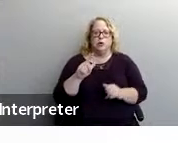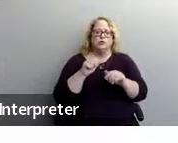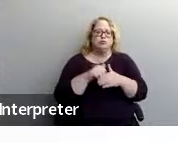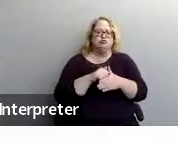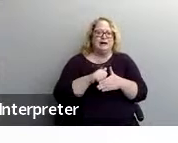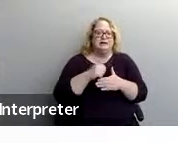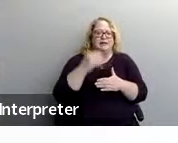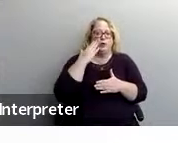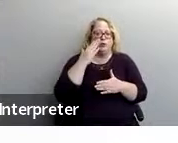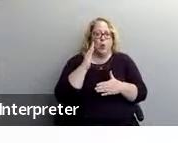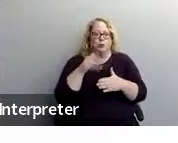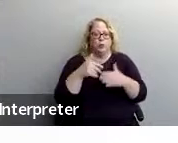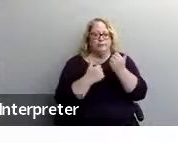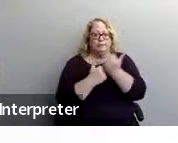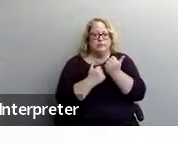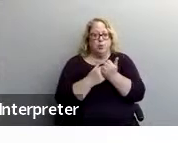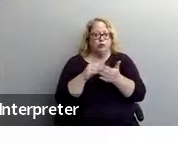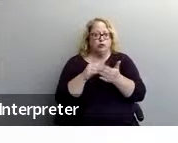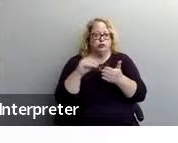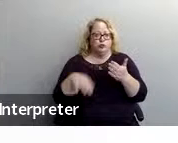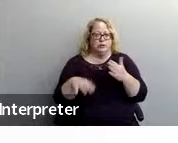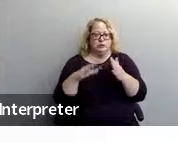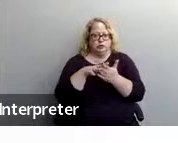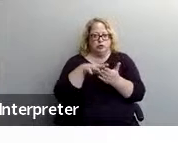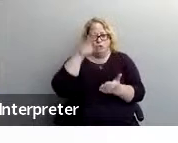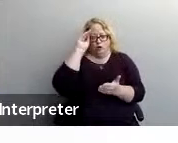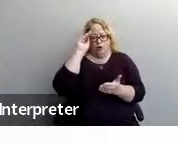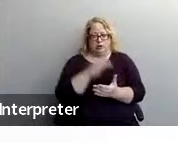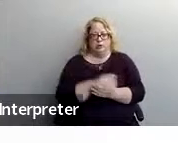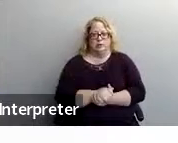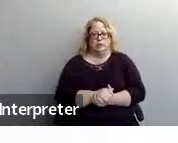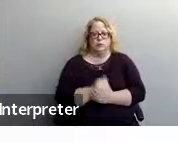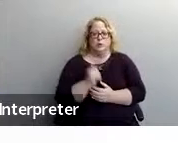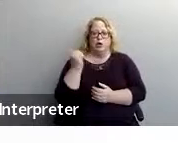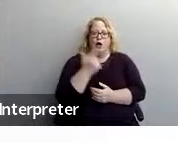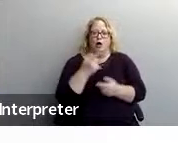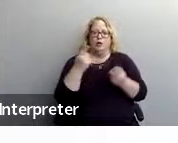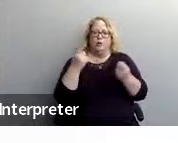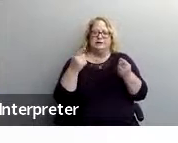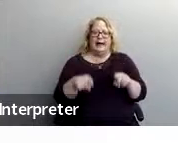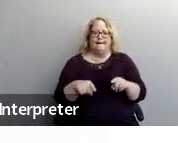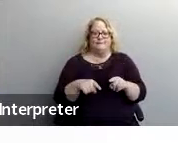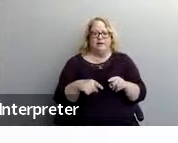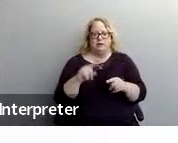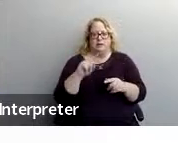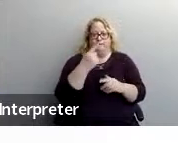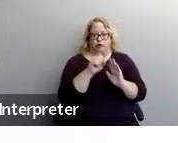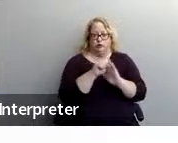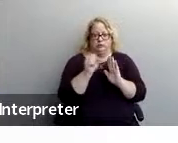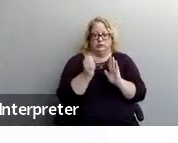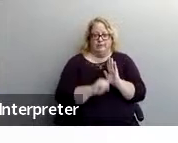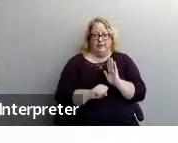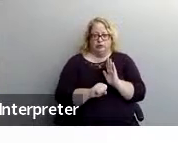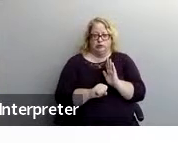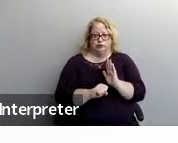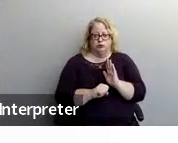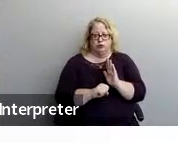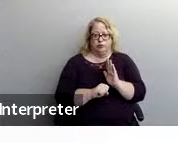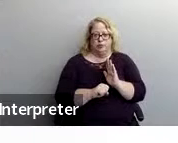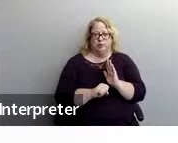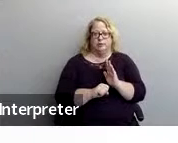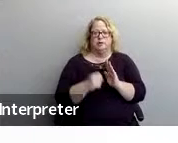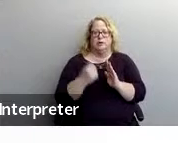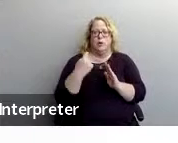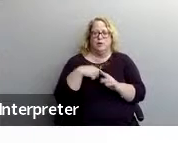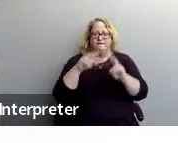be supportive of students' learning. So those all took place this first semester, and we